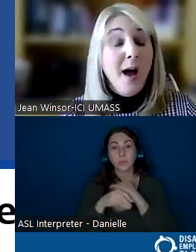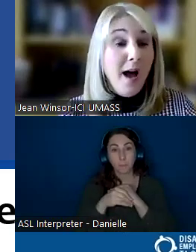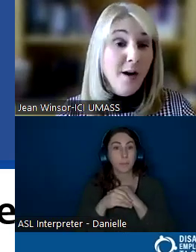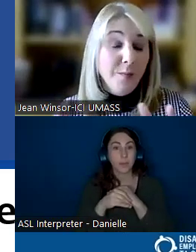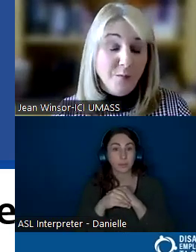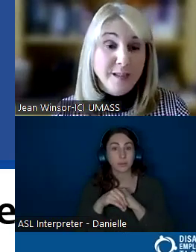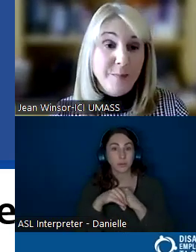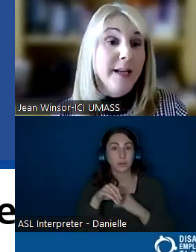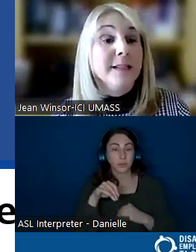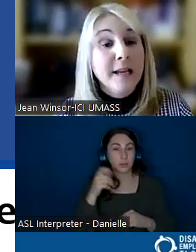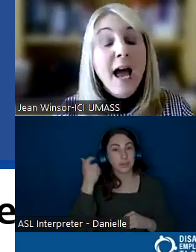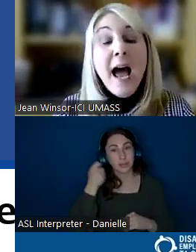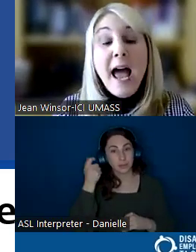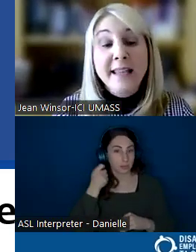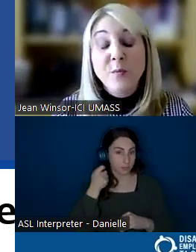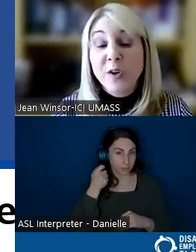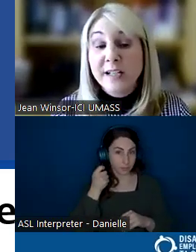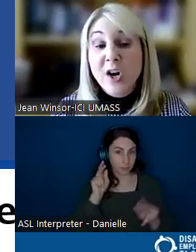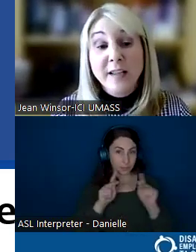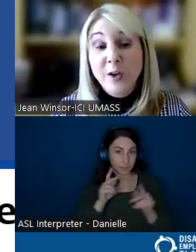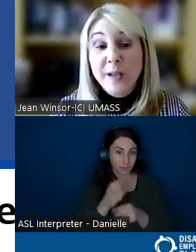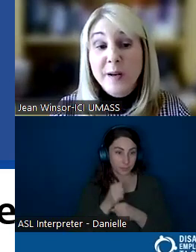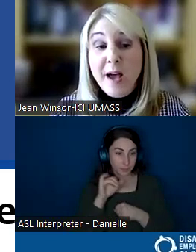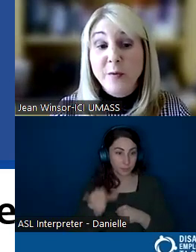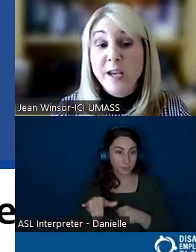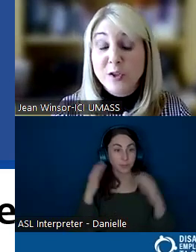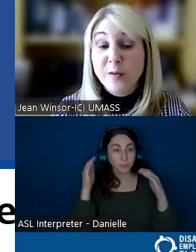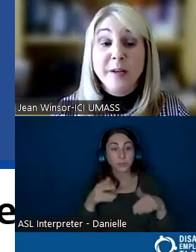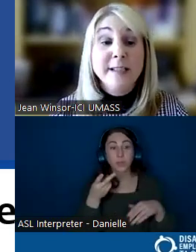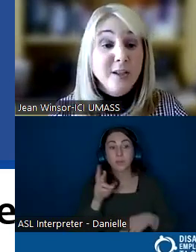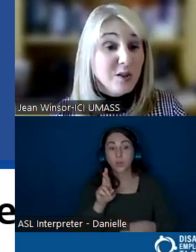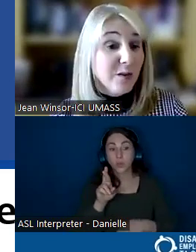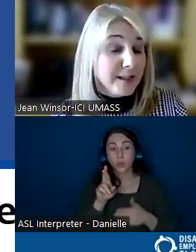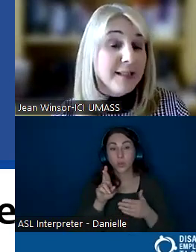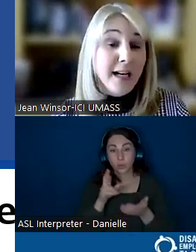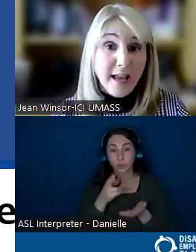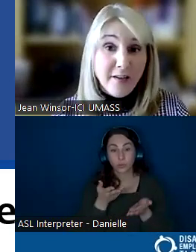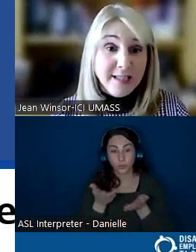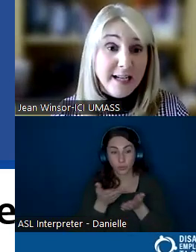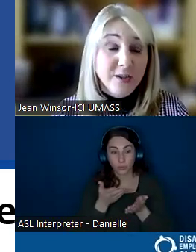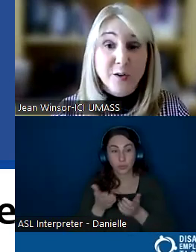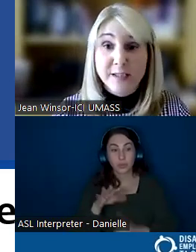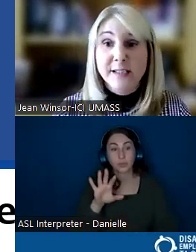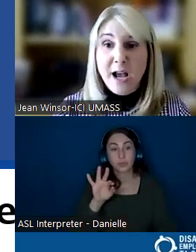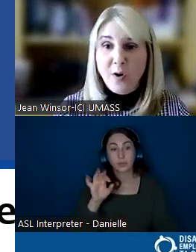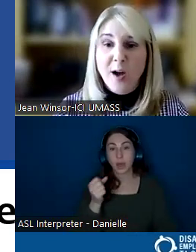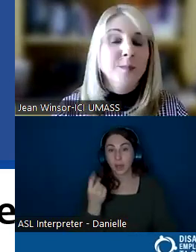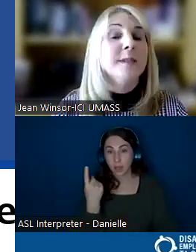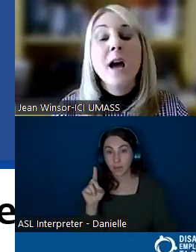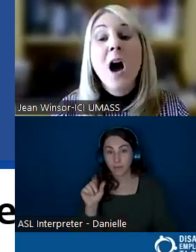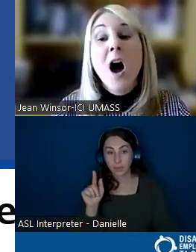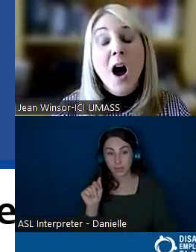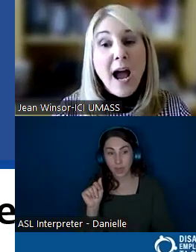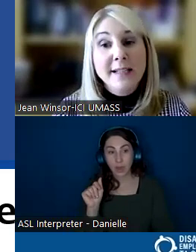income recipients. And then we're going to talk a little bit about vocational rehabilitation services, 9/11 data, services and